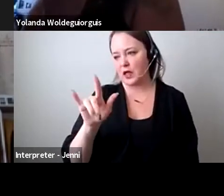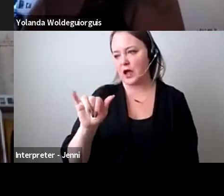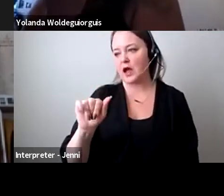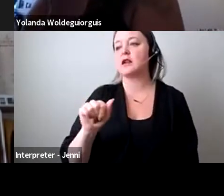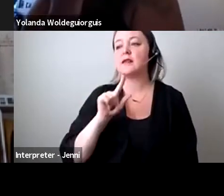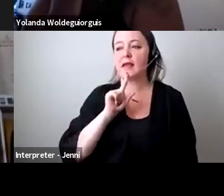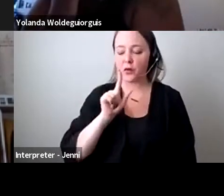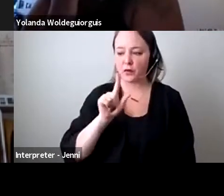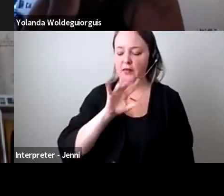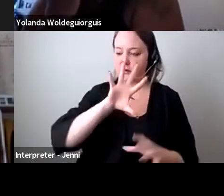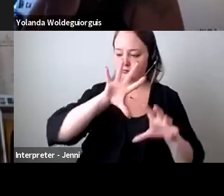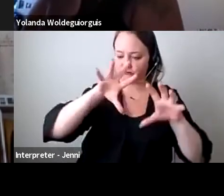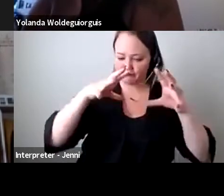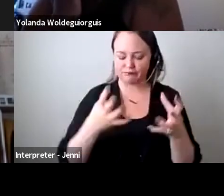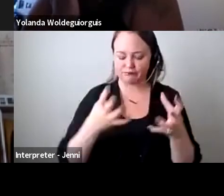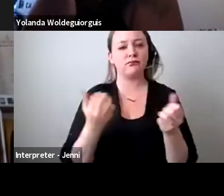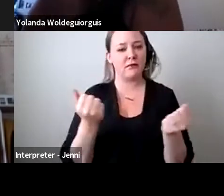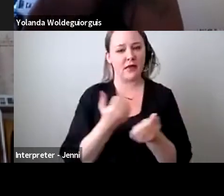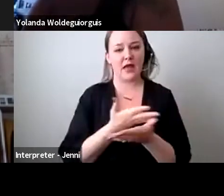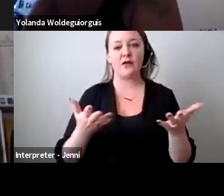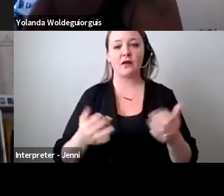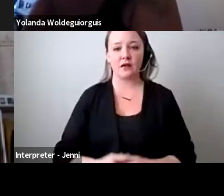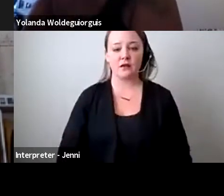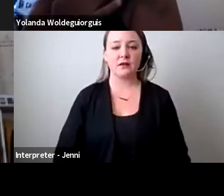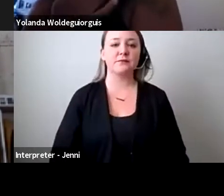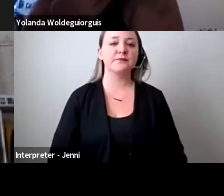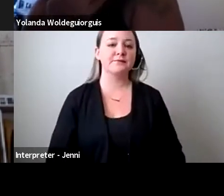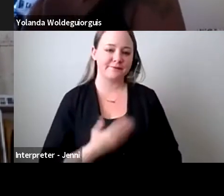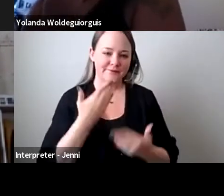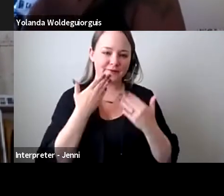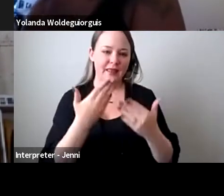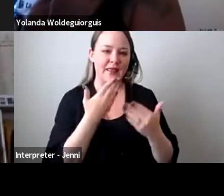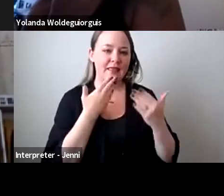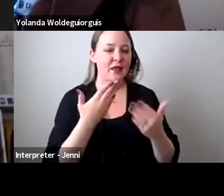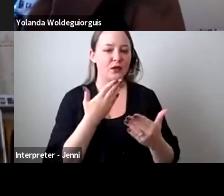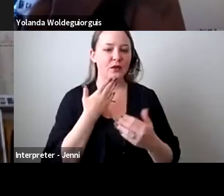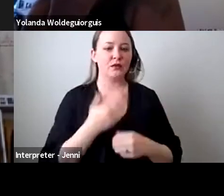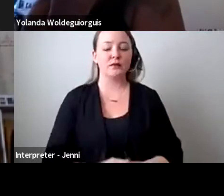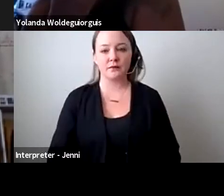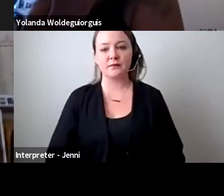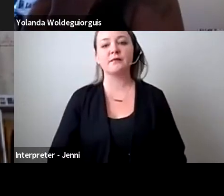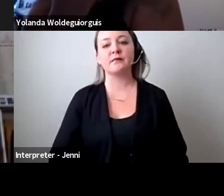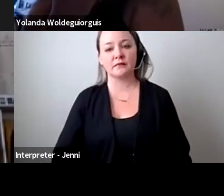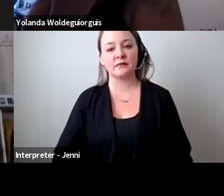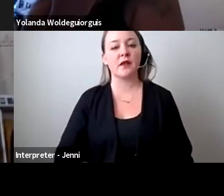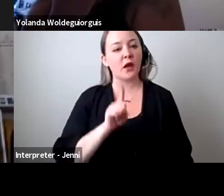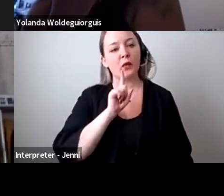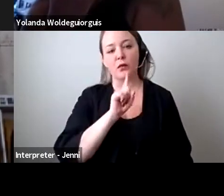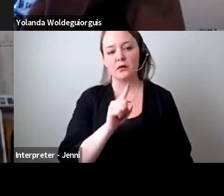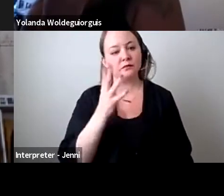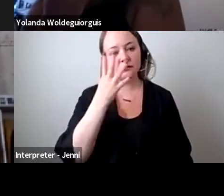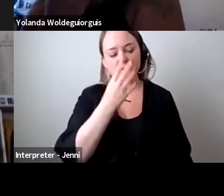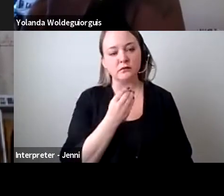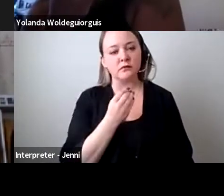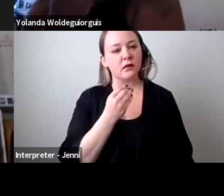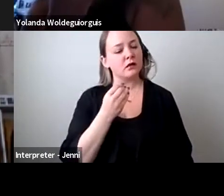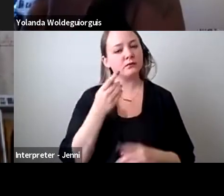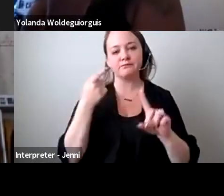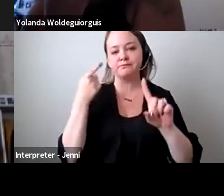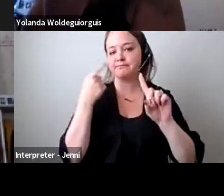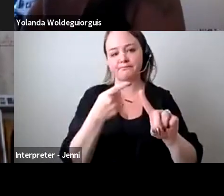it. Thank you. Thank you, That was Yolanda. absolutely profound and spot